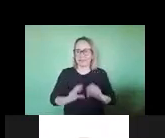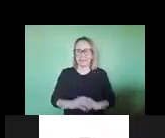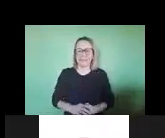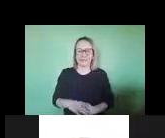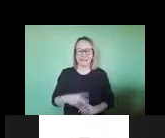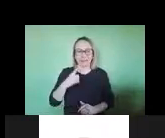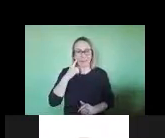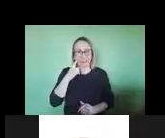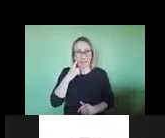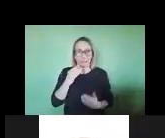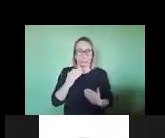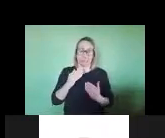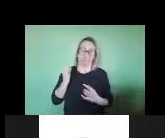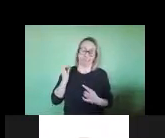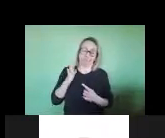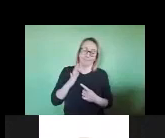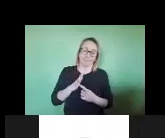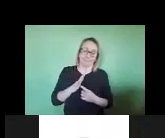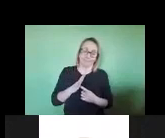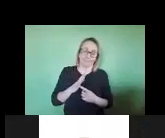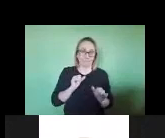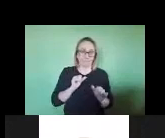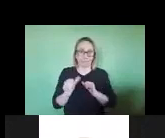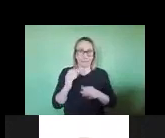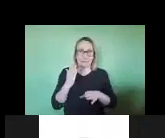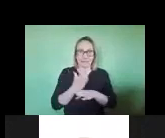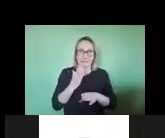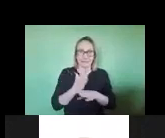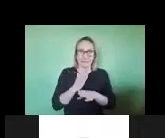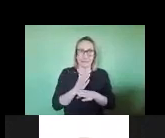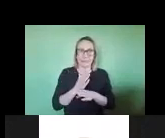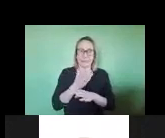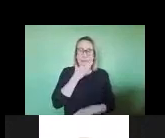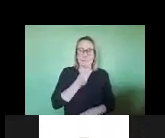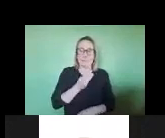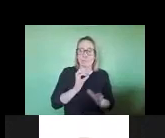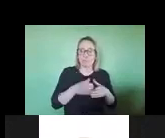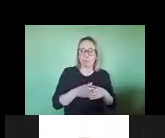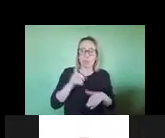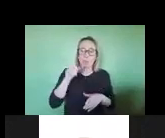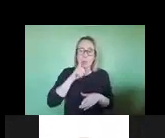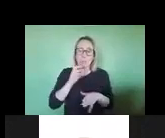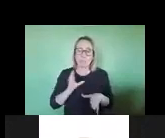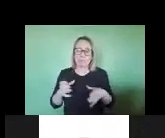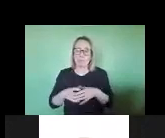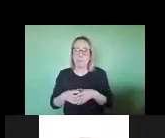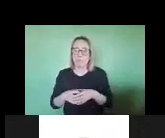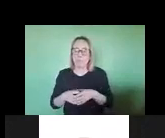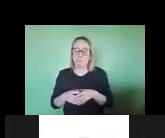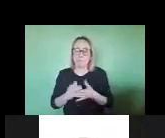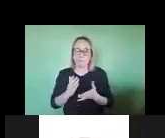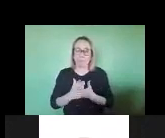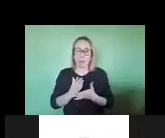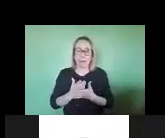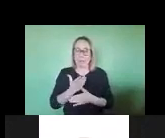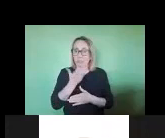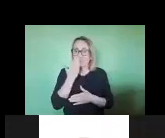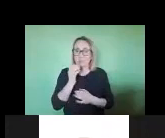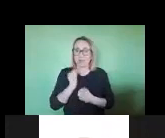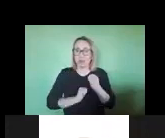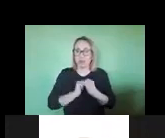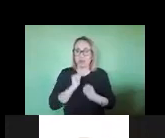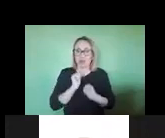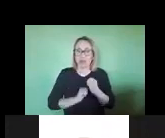most successful activities that are our men's group and our women's group, which generally have very little structure and